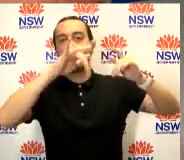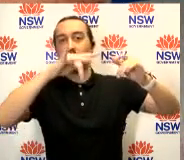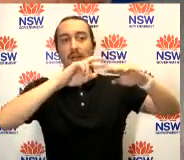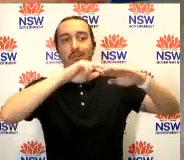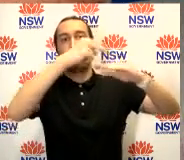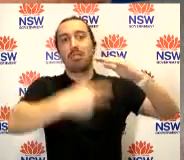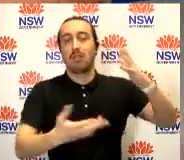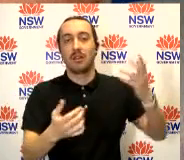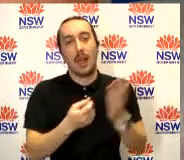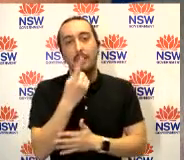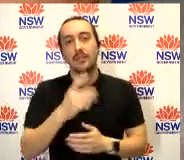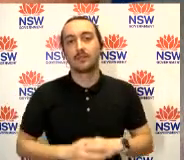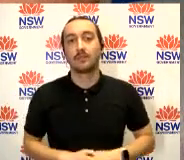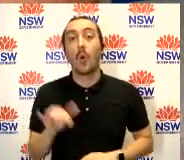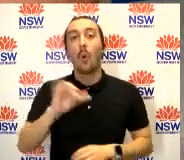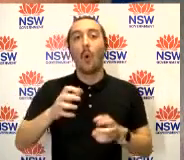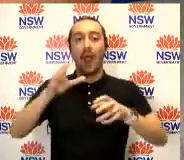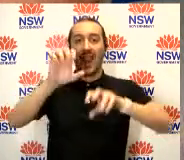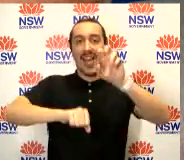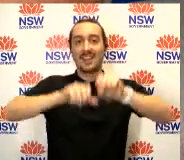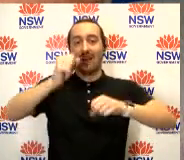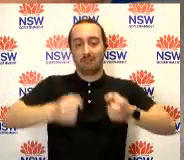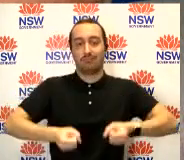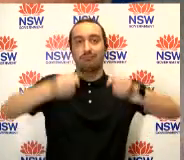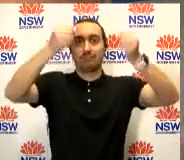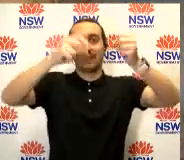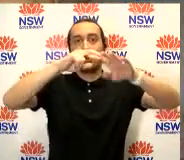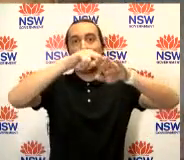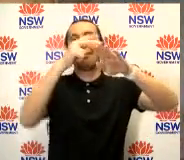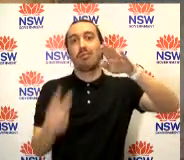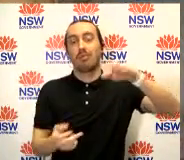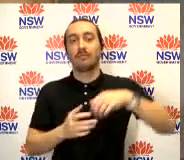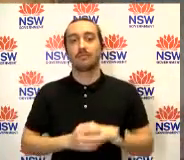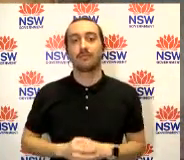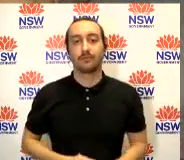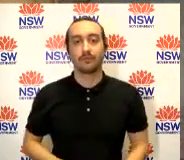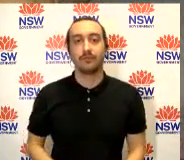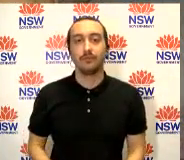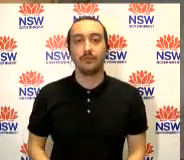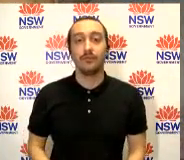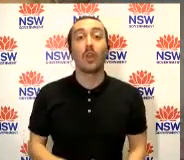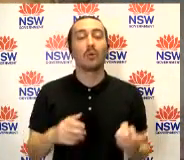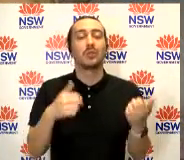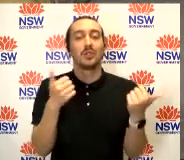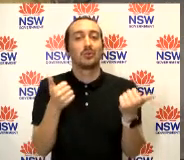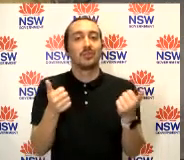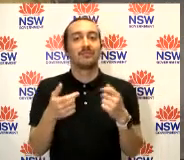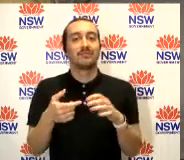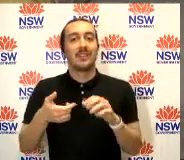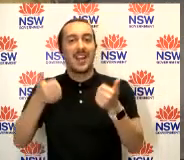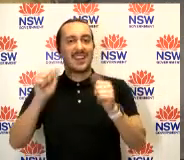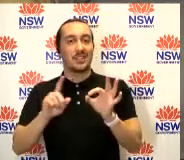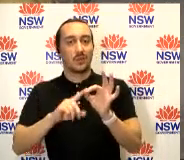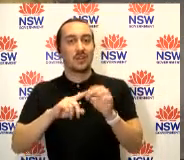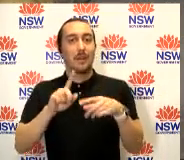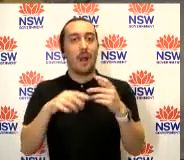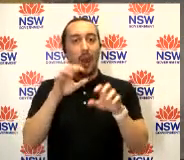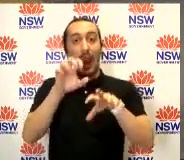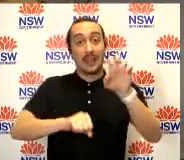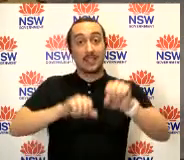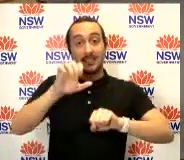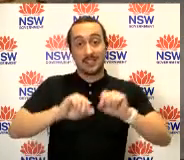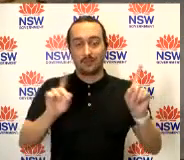another one. Yeah. So safe access, It's funny you mentioned ladders because that's the next question. So we'll get into that one. So how